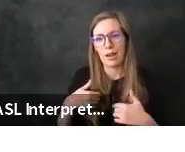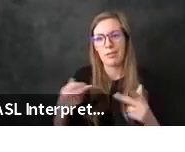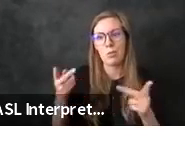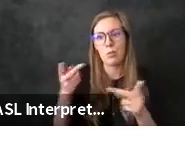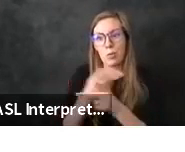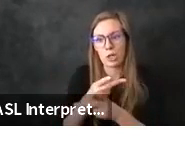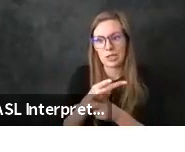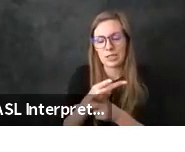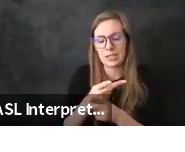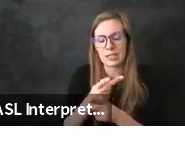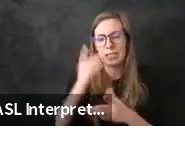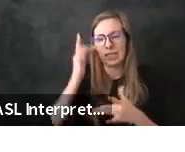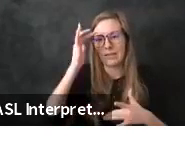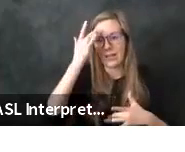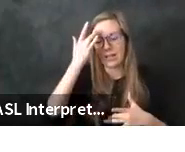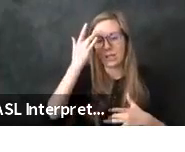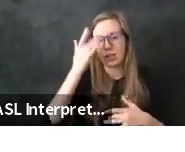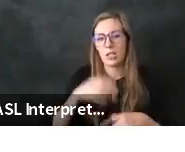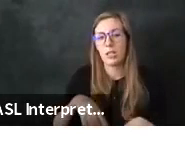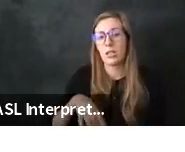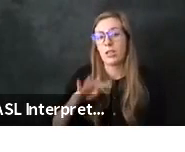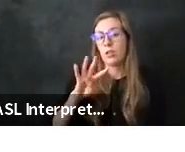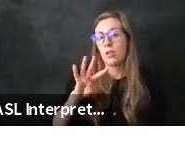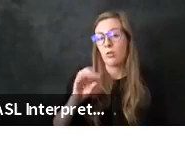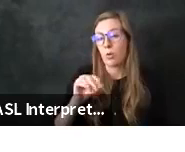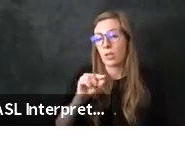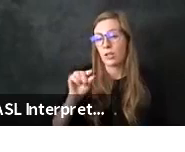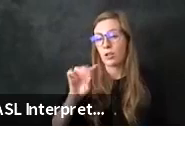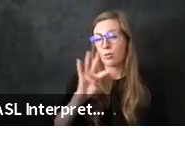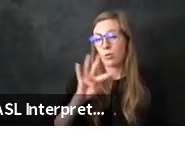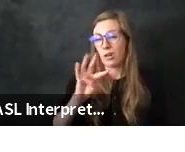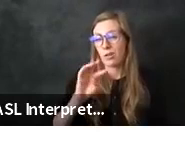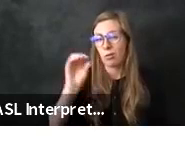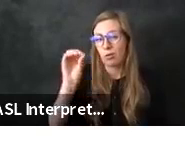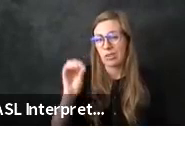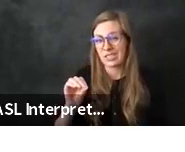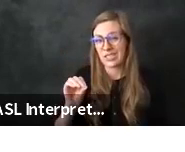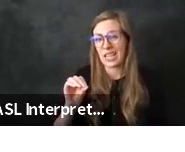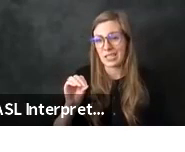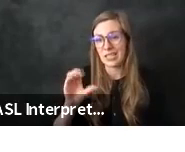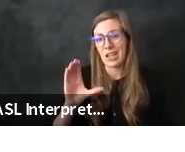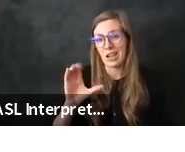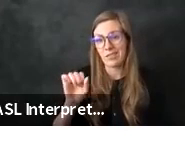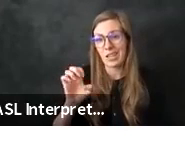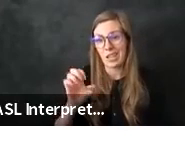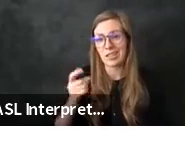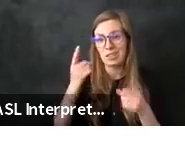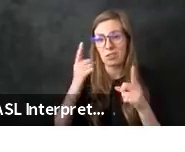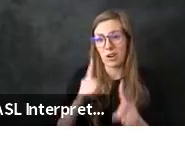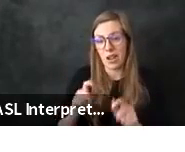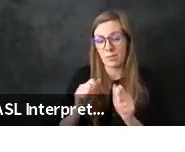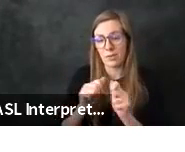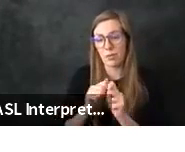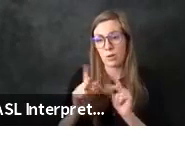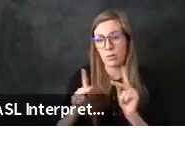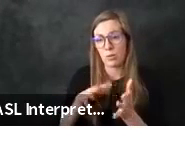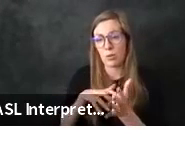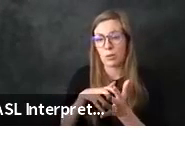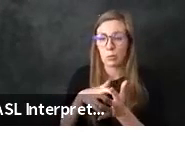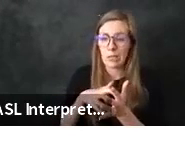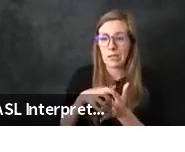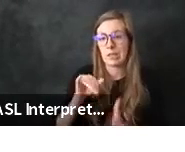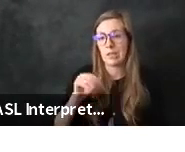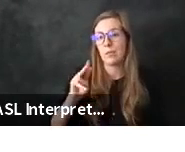40 to 44% of hospitalized breakthrough cases occur amongst immunocompromised people in a